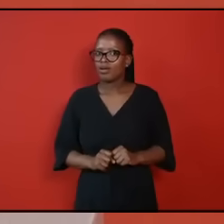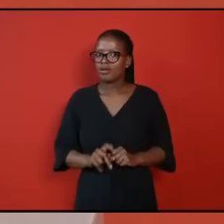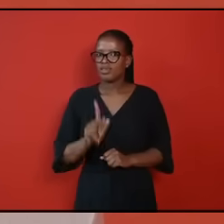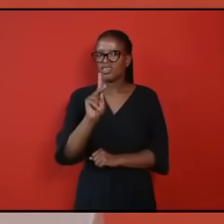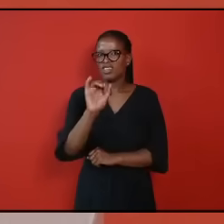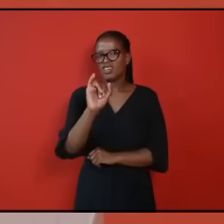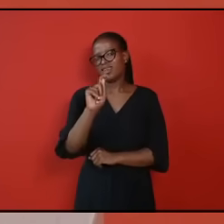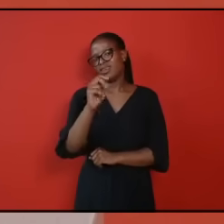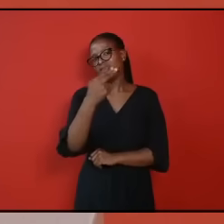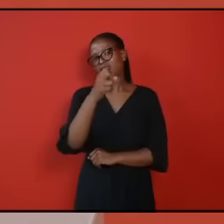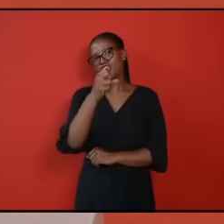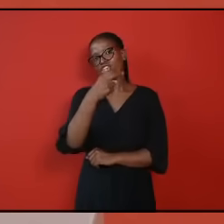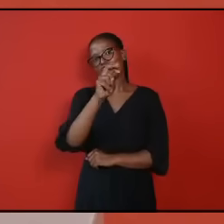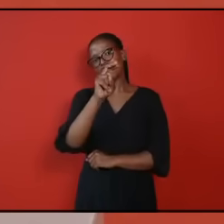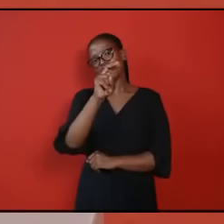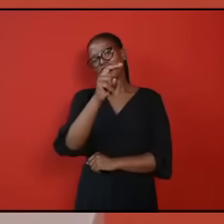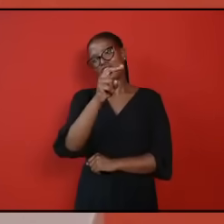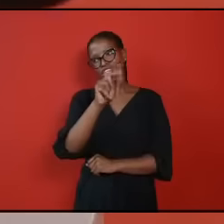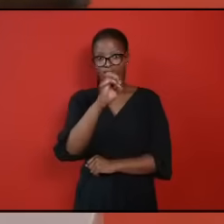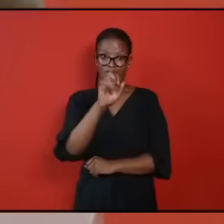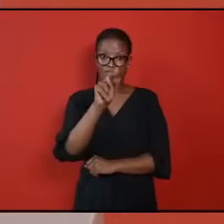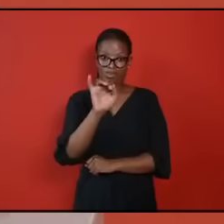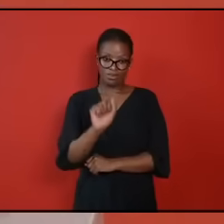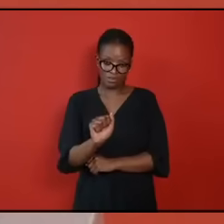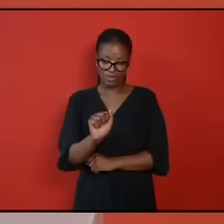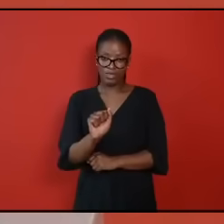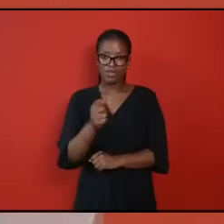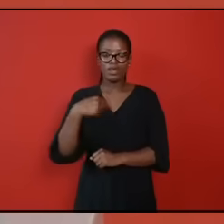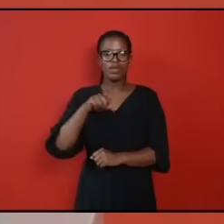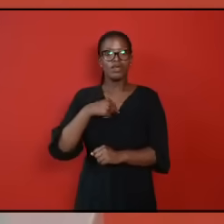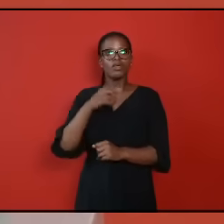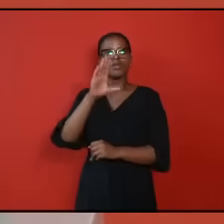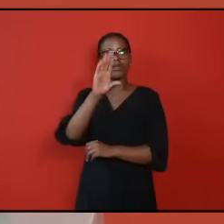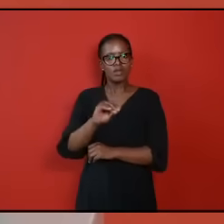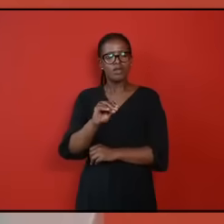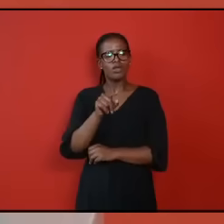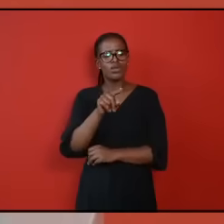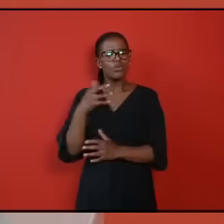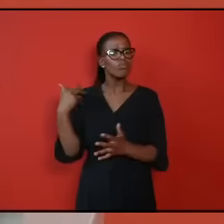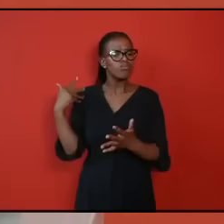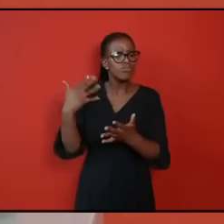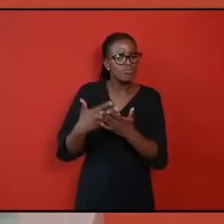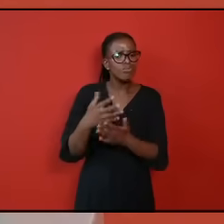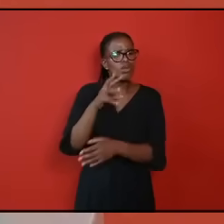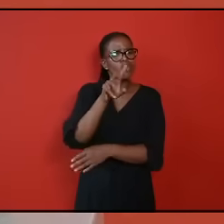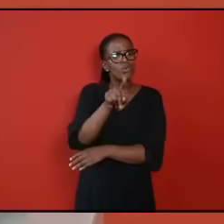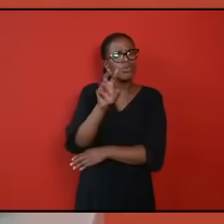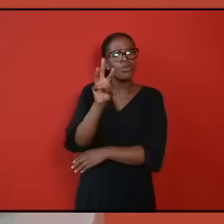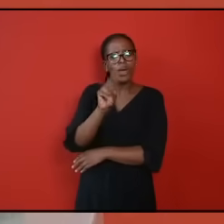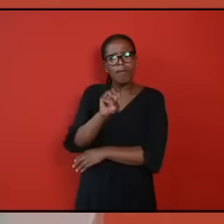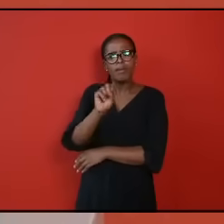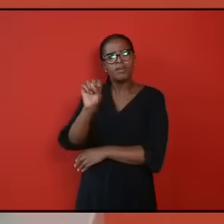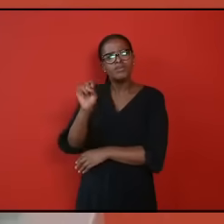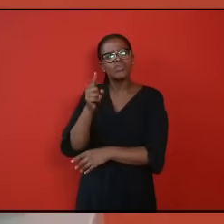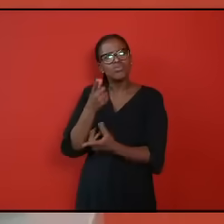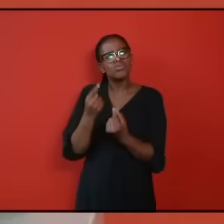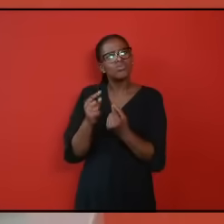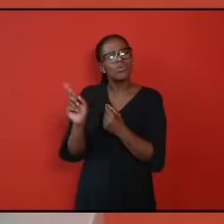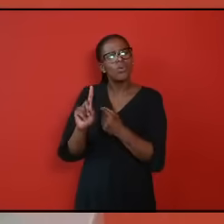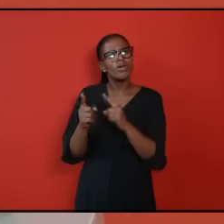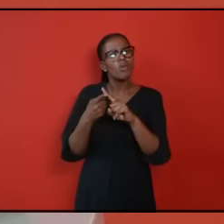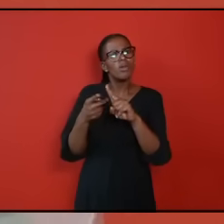Kitchenas. Yeah. What have you done since your MMC? 1, 2,